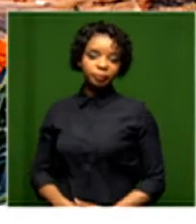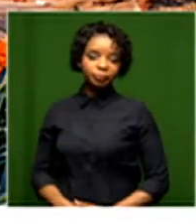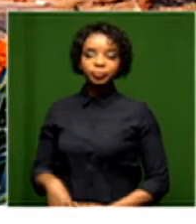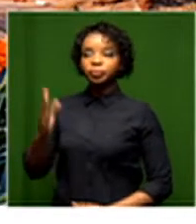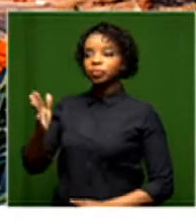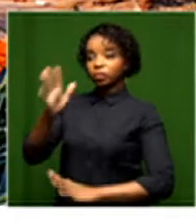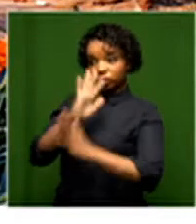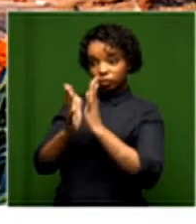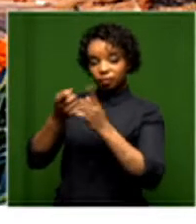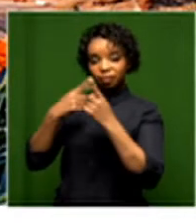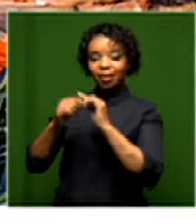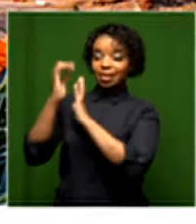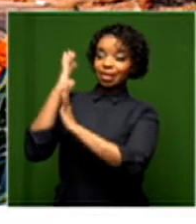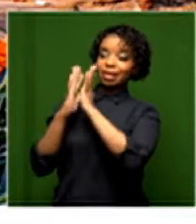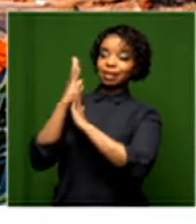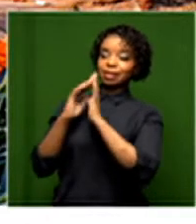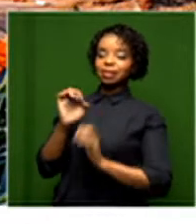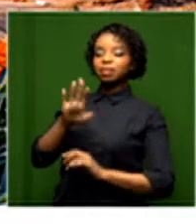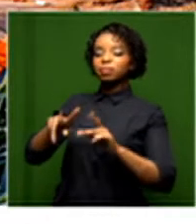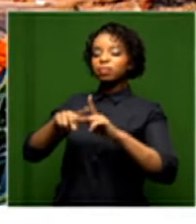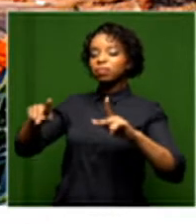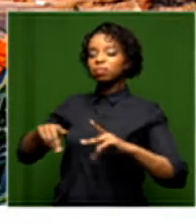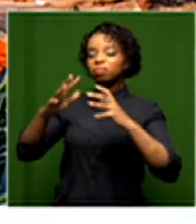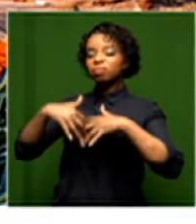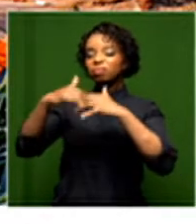these botanical gardens, Craig, and why they were created.